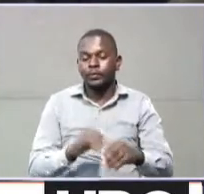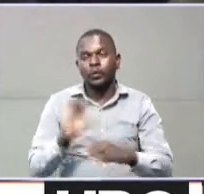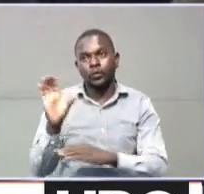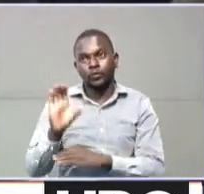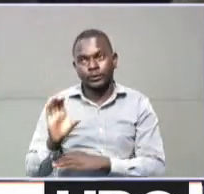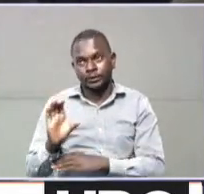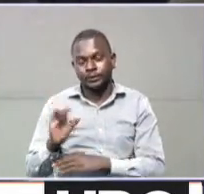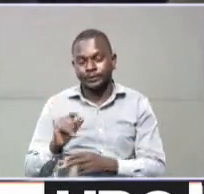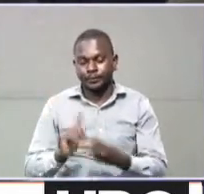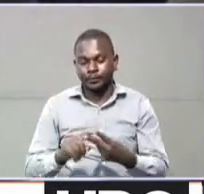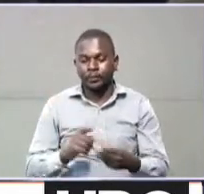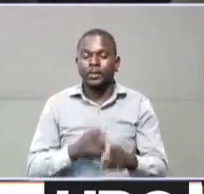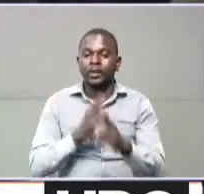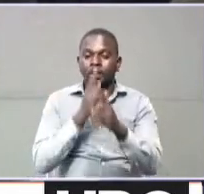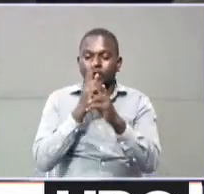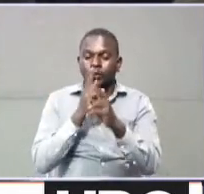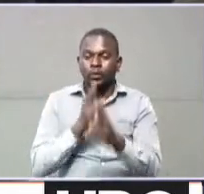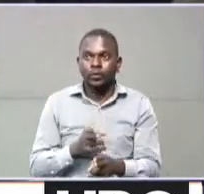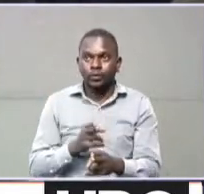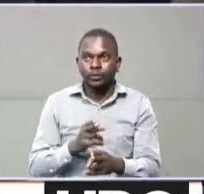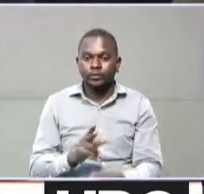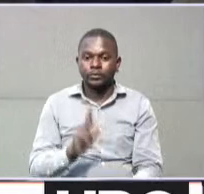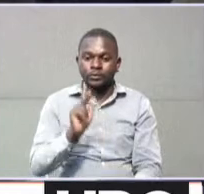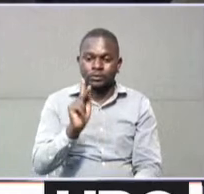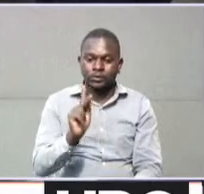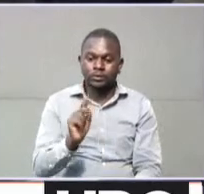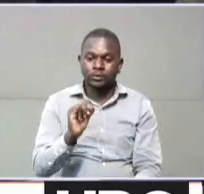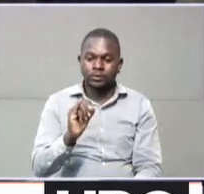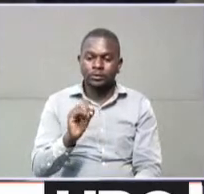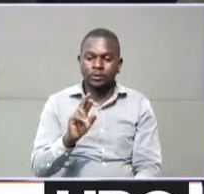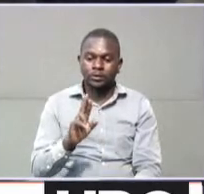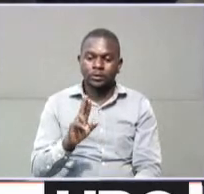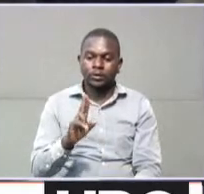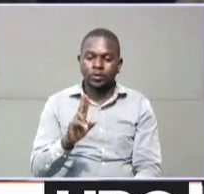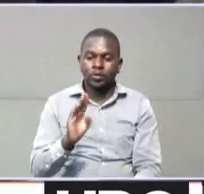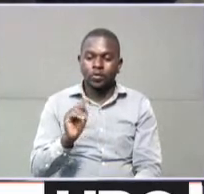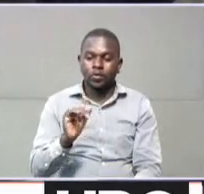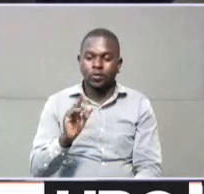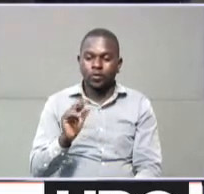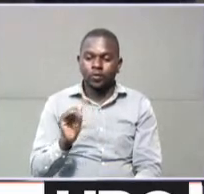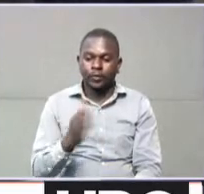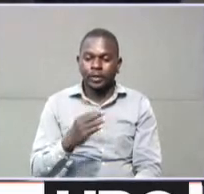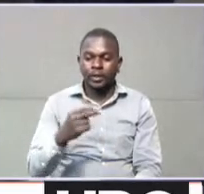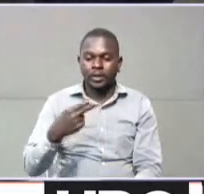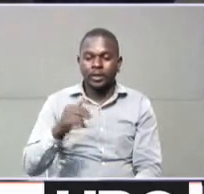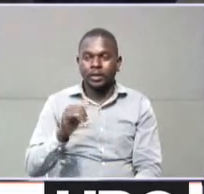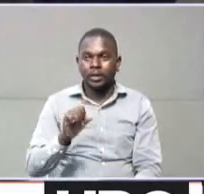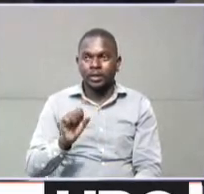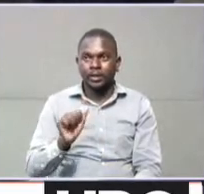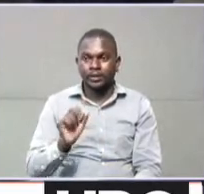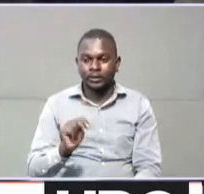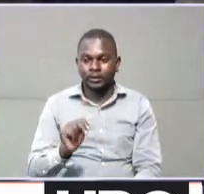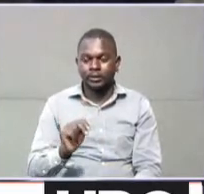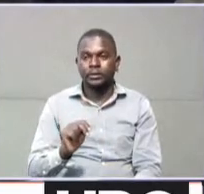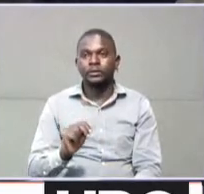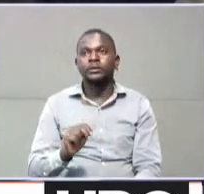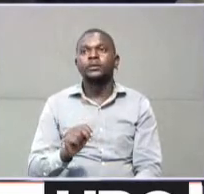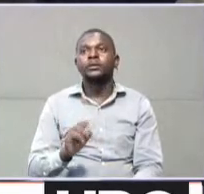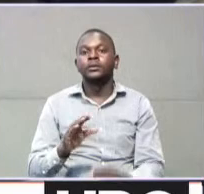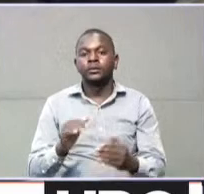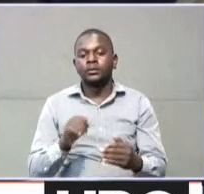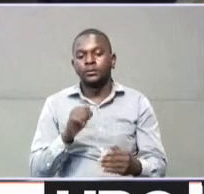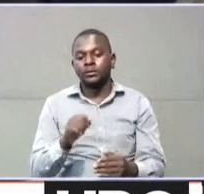the honorable kirumira hassan of katikamune south nationality platform on the